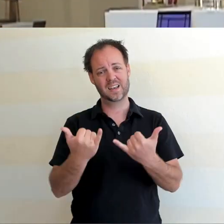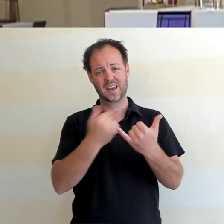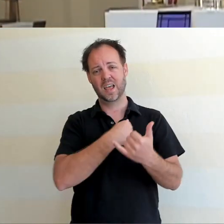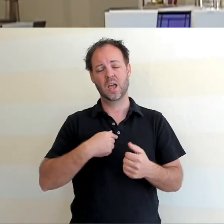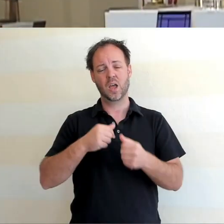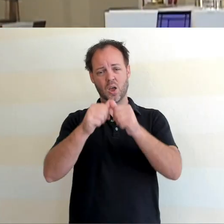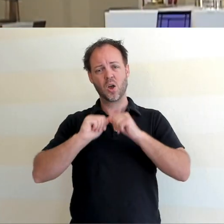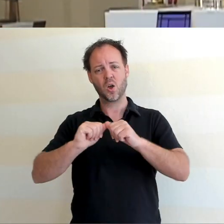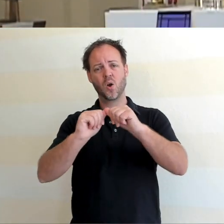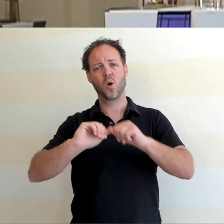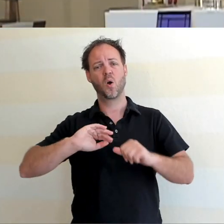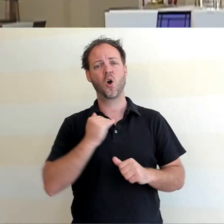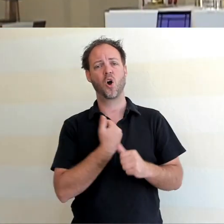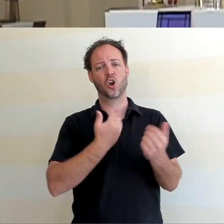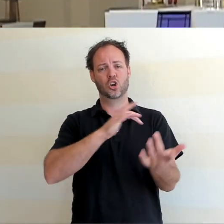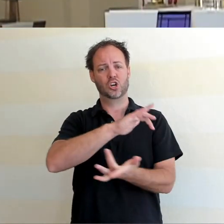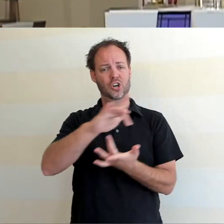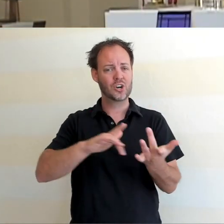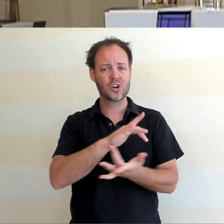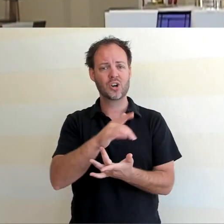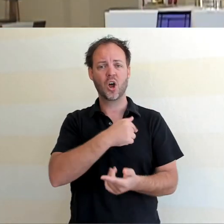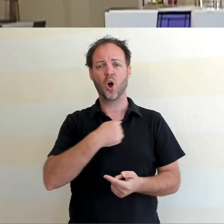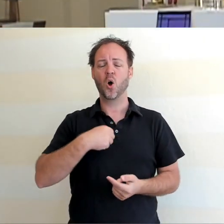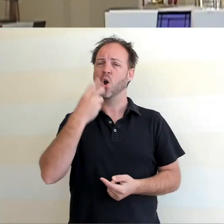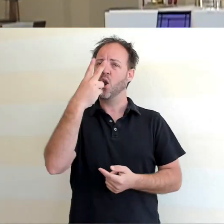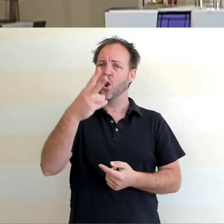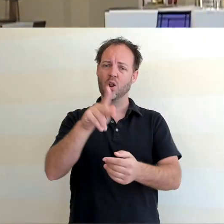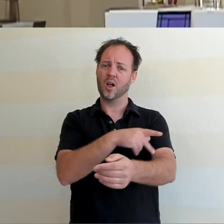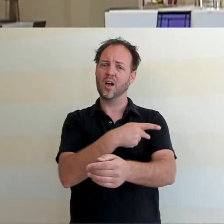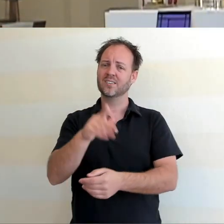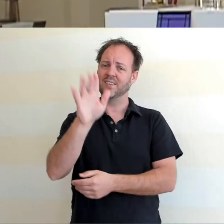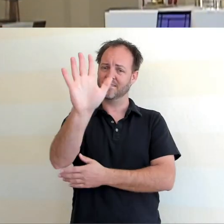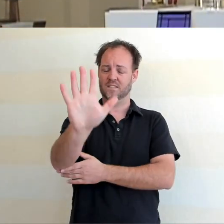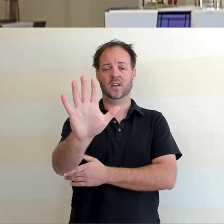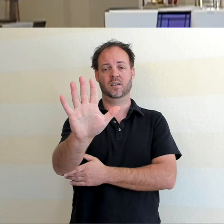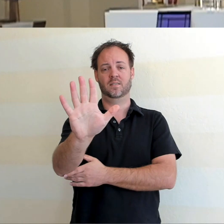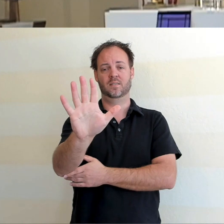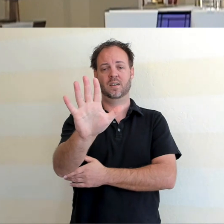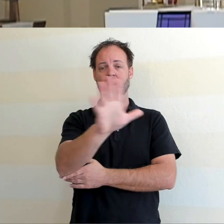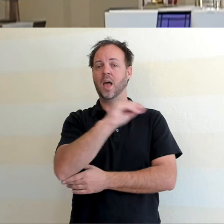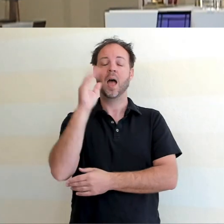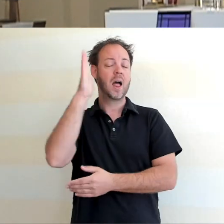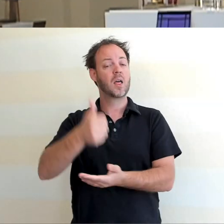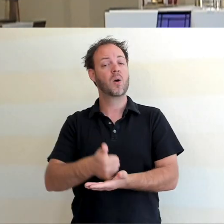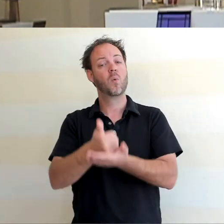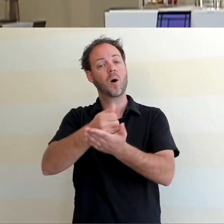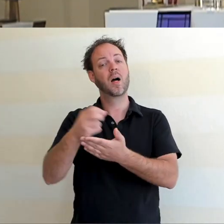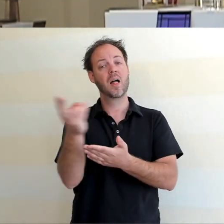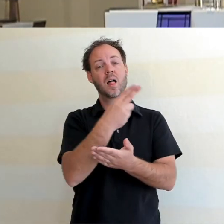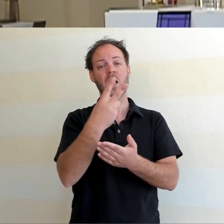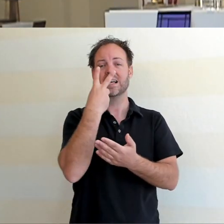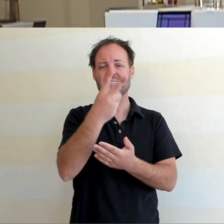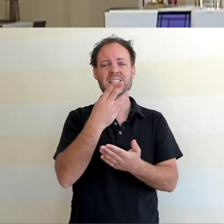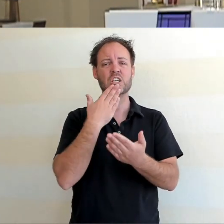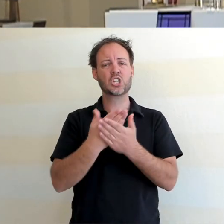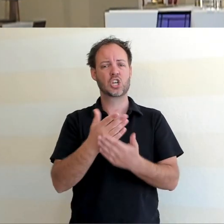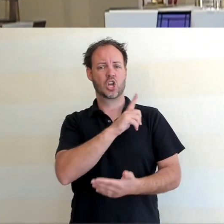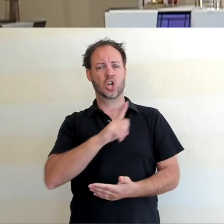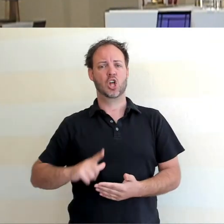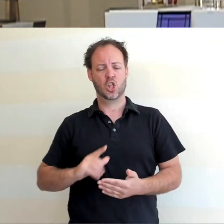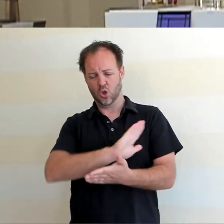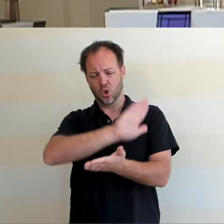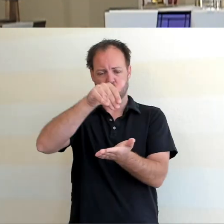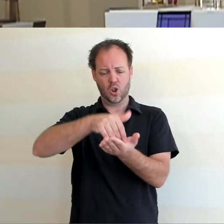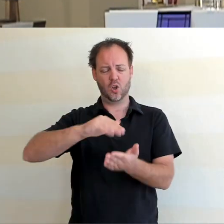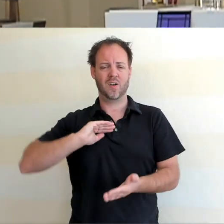Today, as we continue our Lenten journey, we're going to take a look at Psalm 5, and it will help us keep the good Lord in